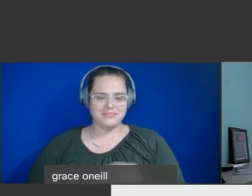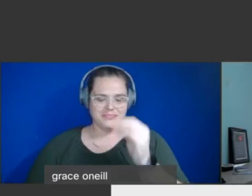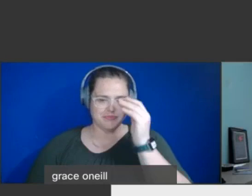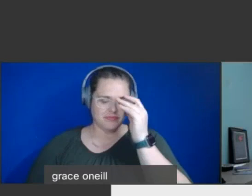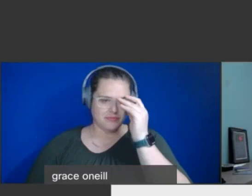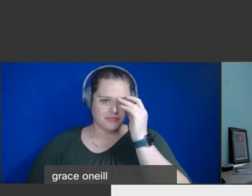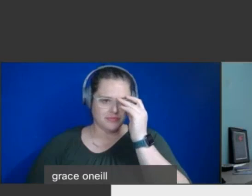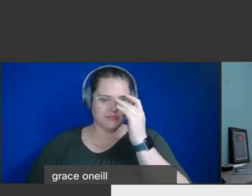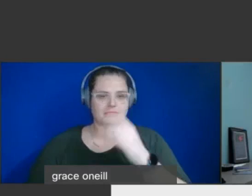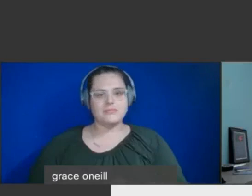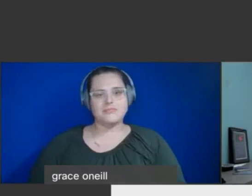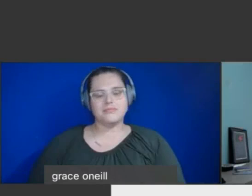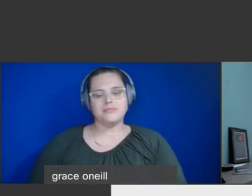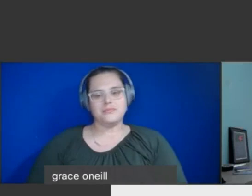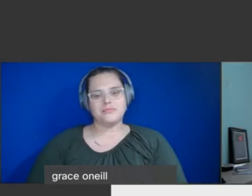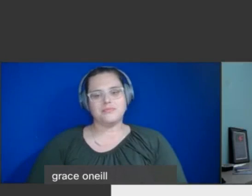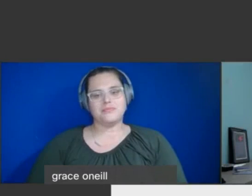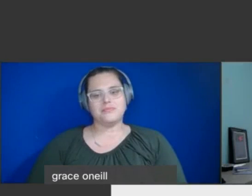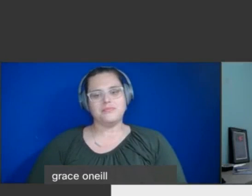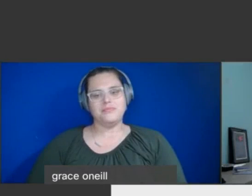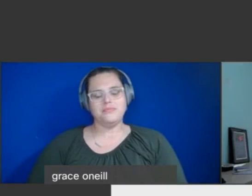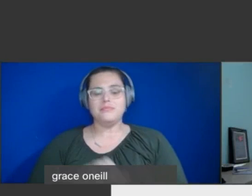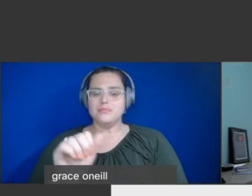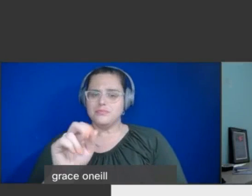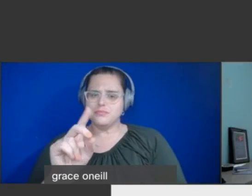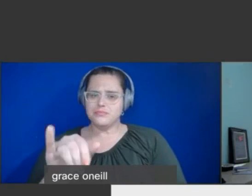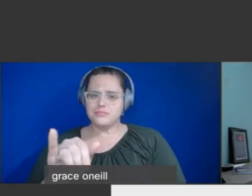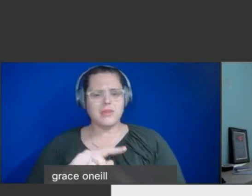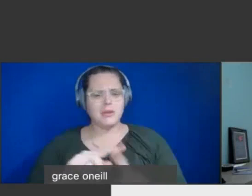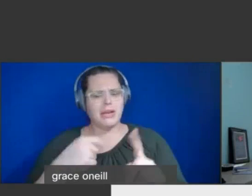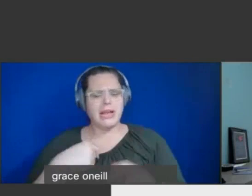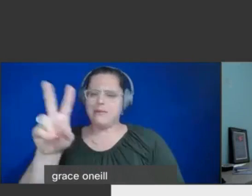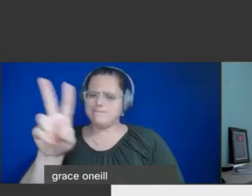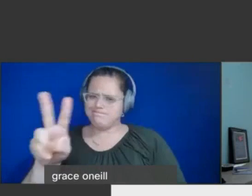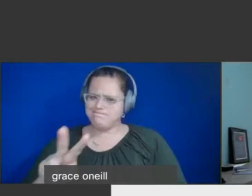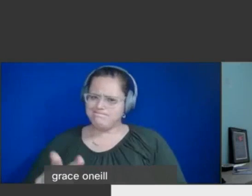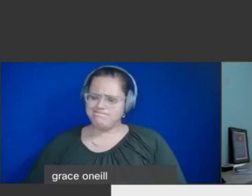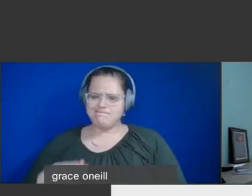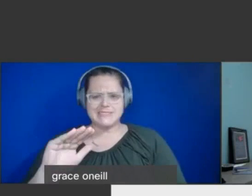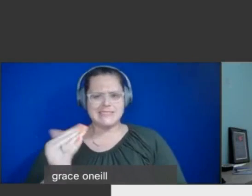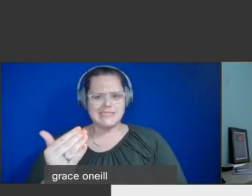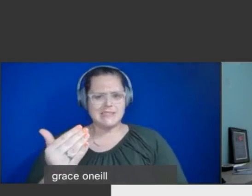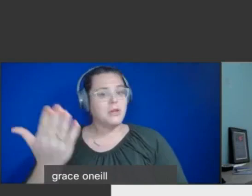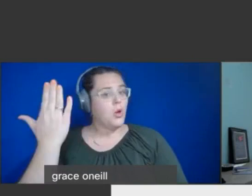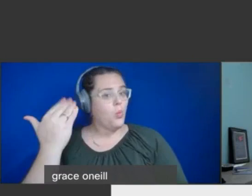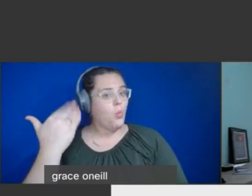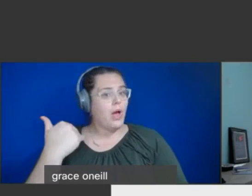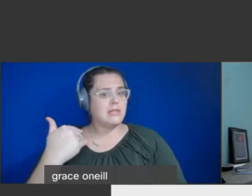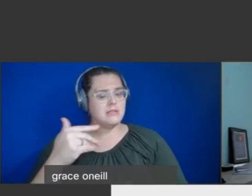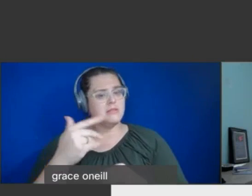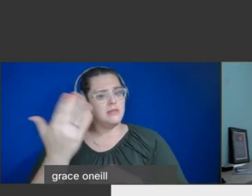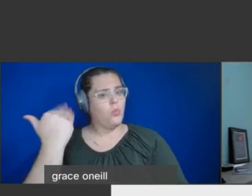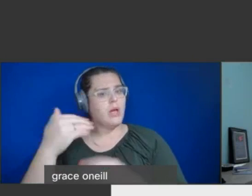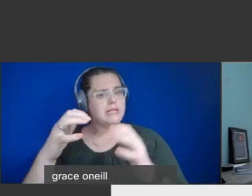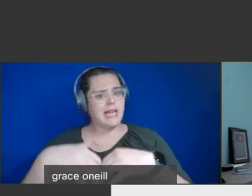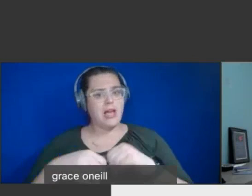Although I'm taking from Mahaney's note in the chat, was down to mean that it's back up. It says it's back up